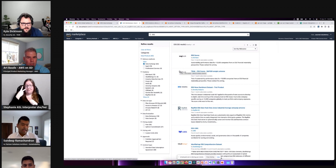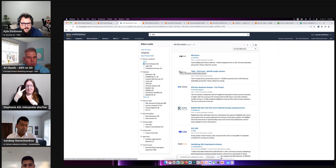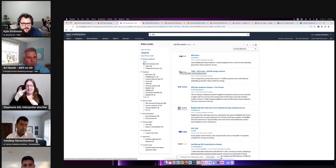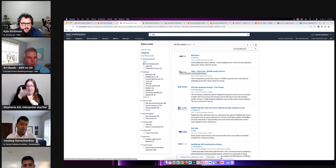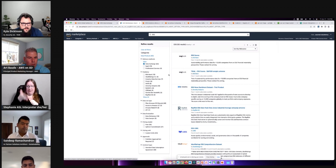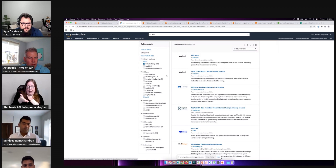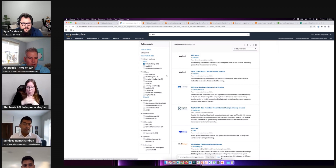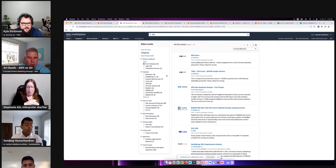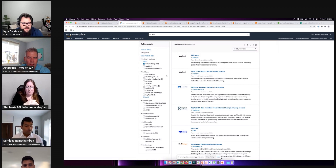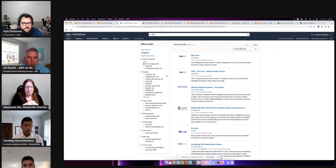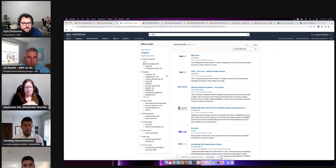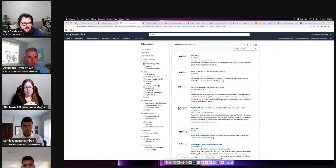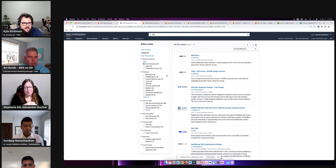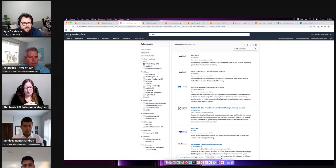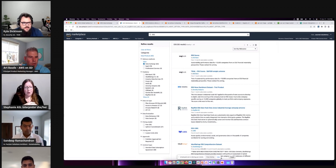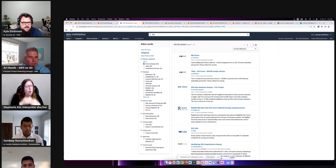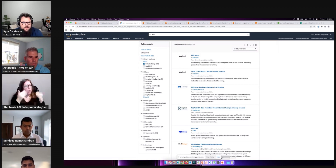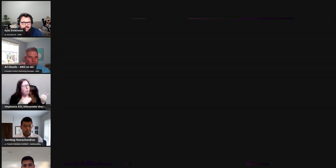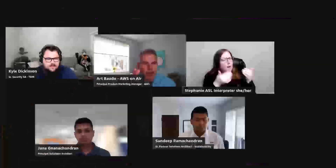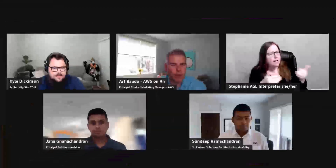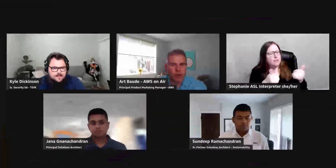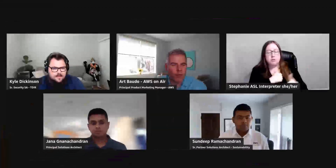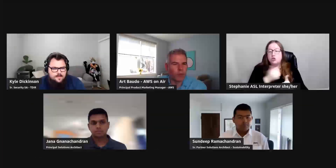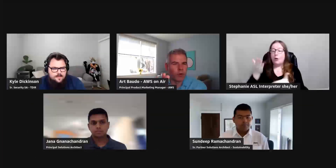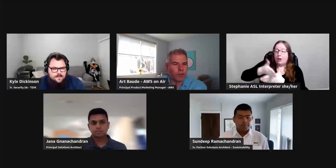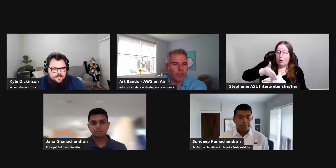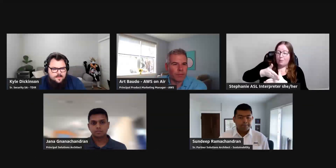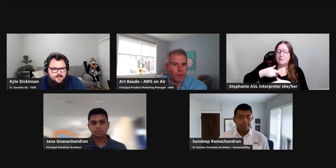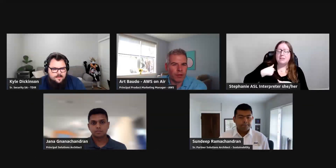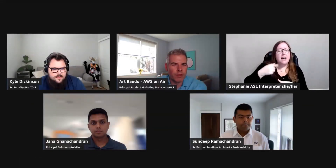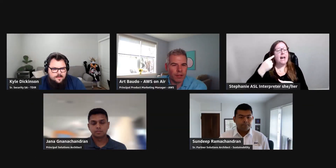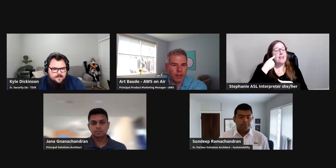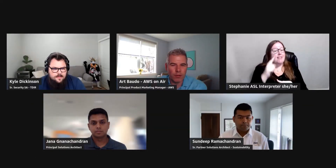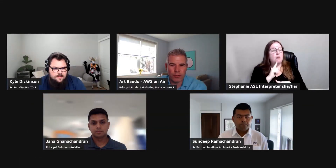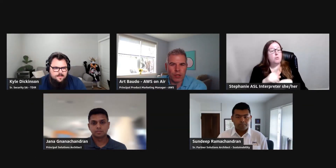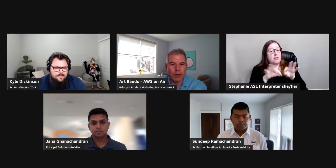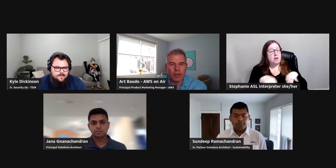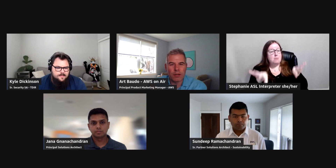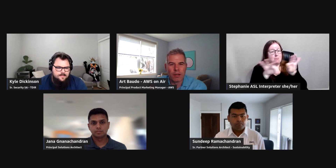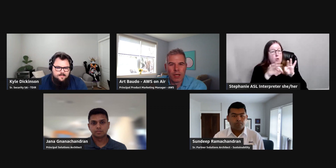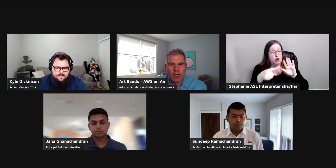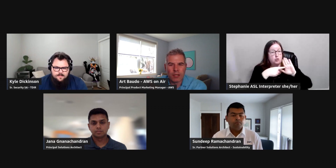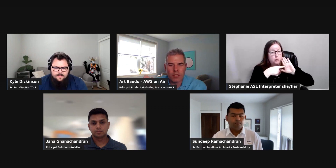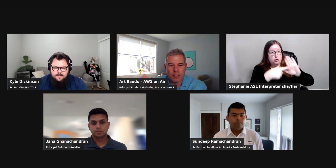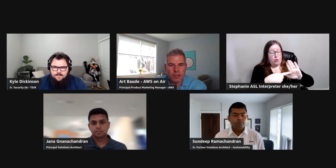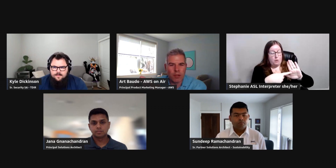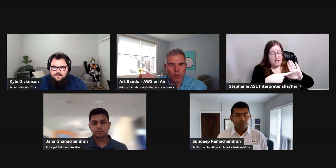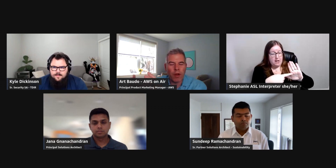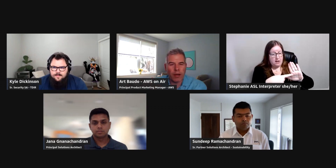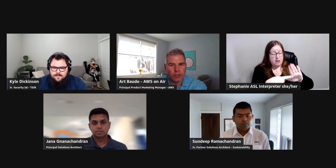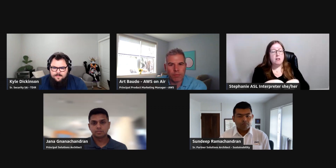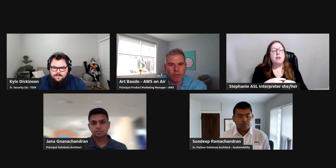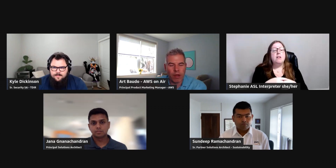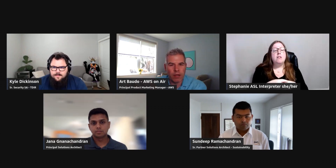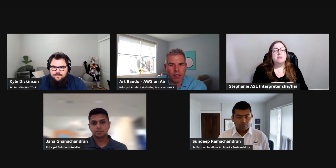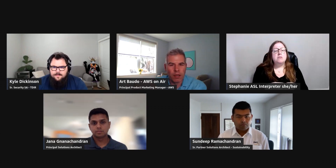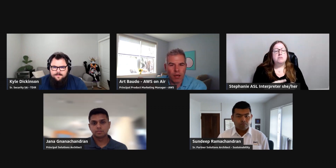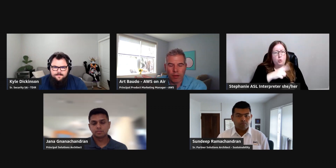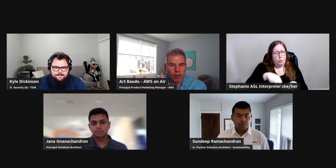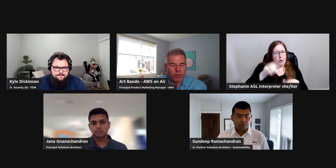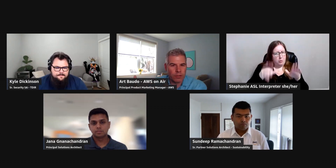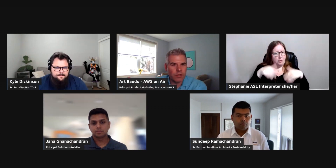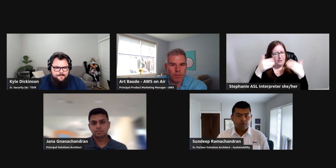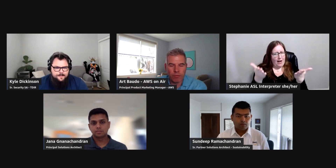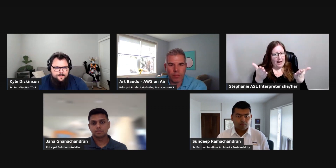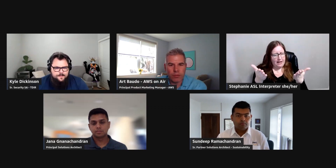then the last, go ahead. Yeah, sorry to interrupt you. So I think one really important thing that you're showing here is that we're actually providing,